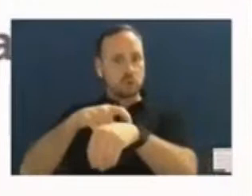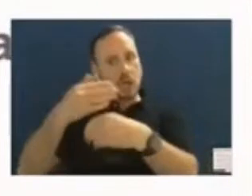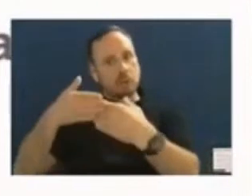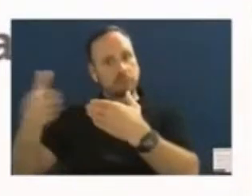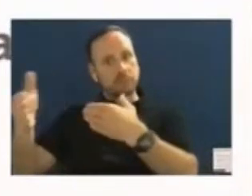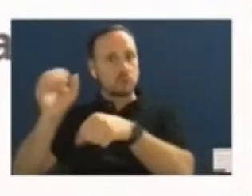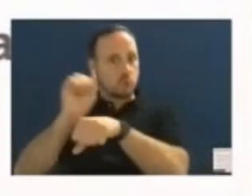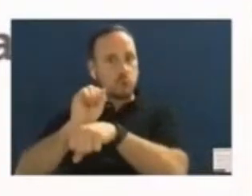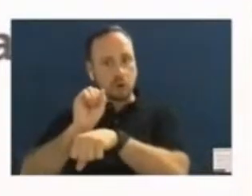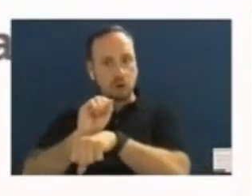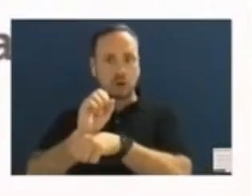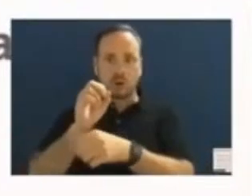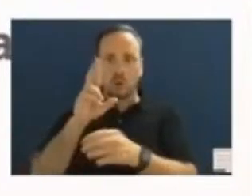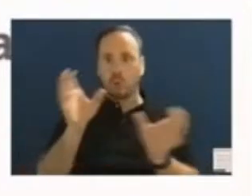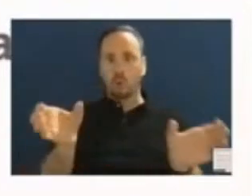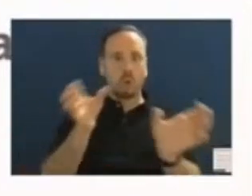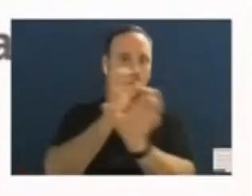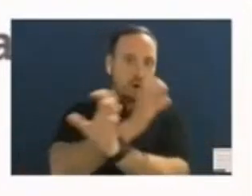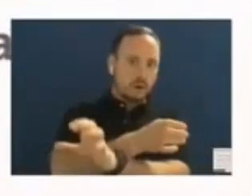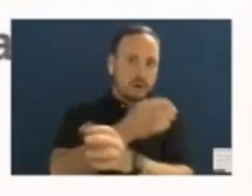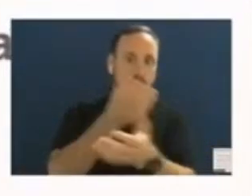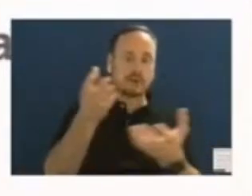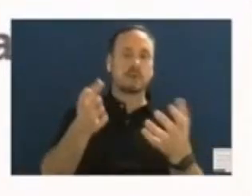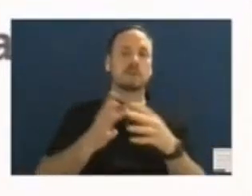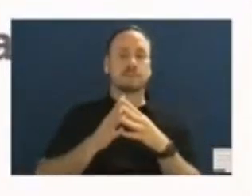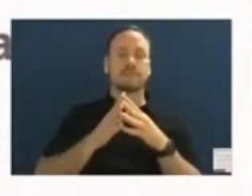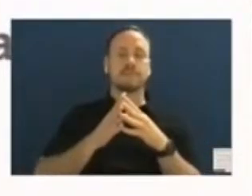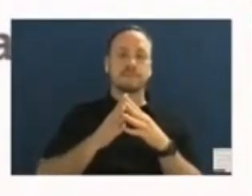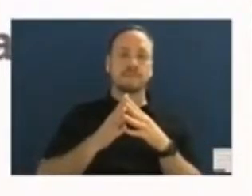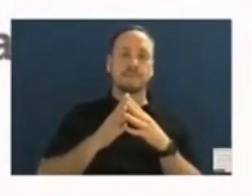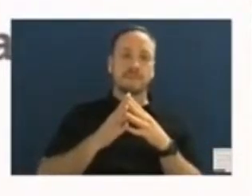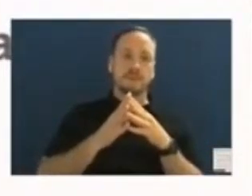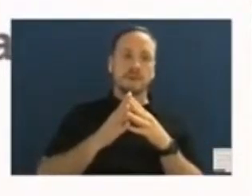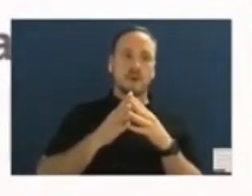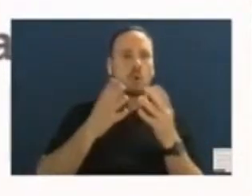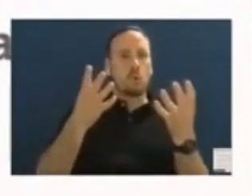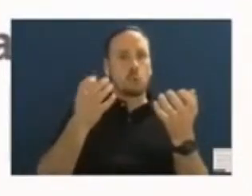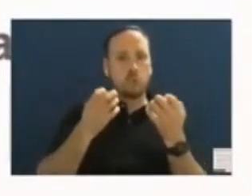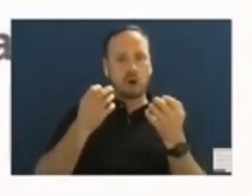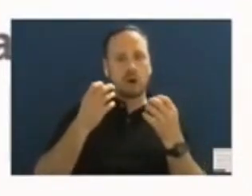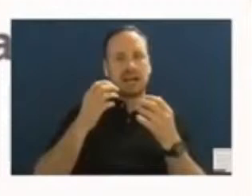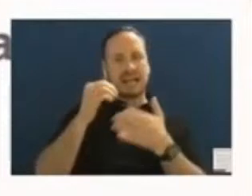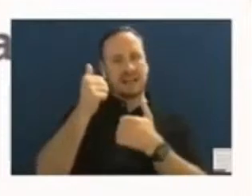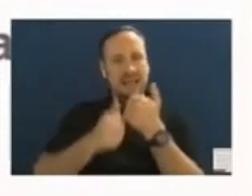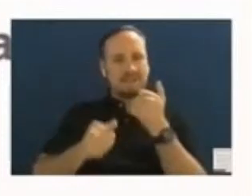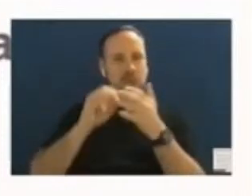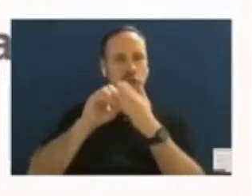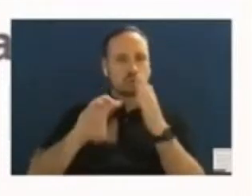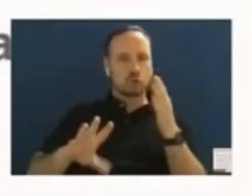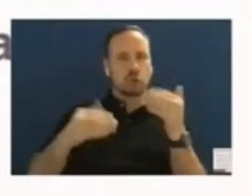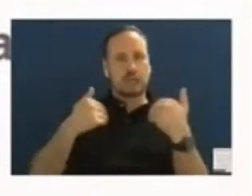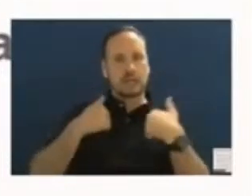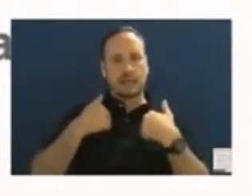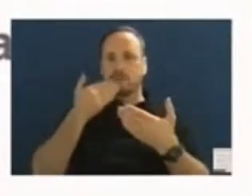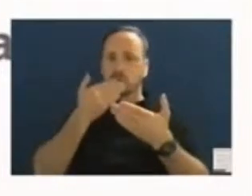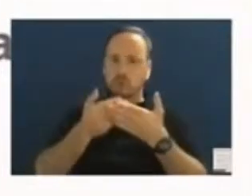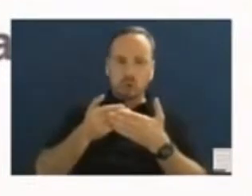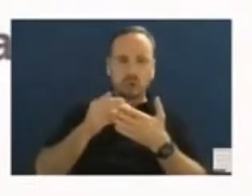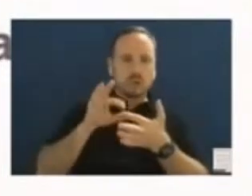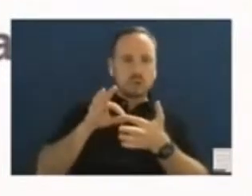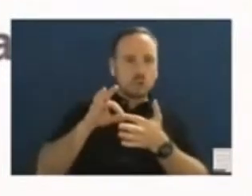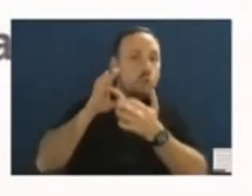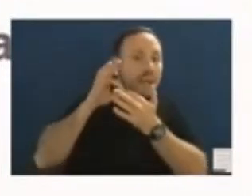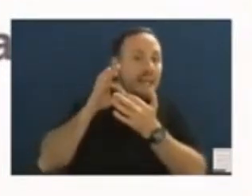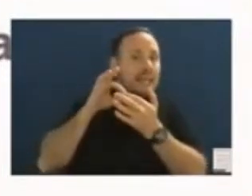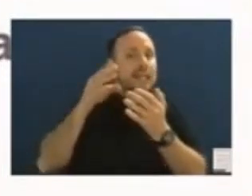really, truly unique, meaningful experience when our students come back into our buildings and try to get to a situation that we're more accustomed to in